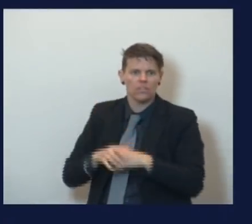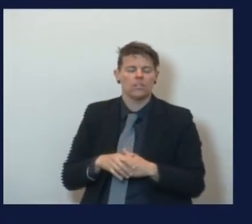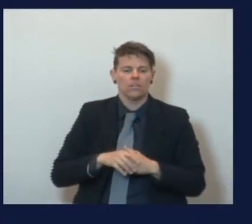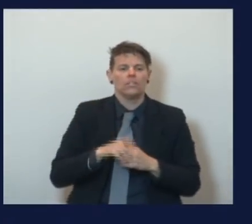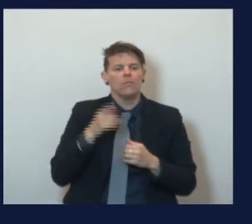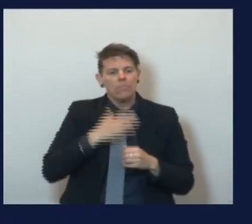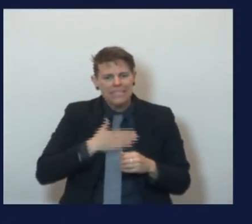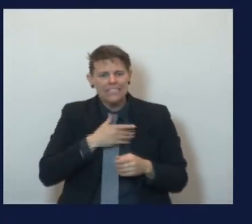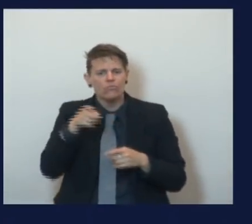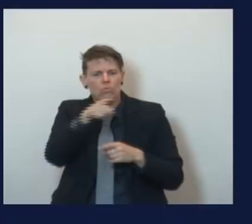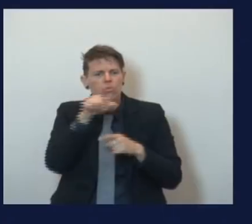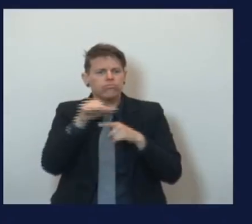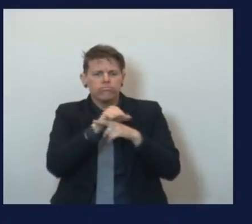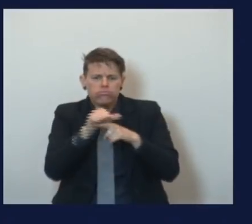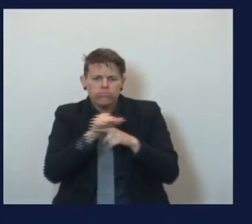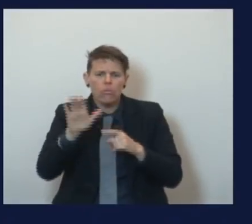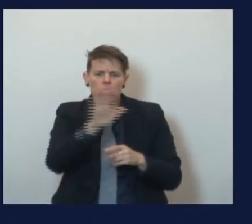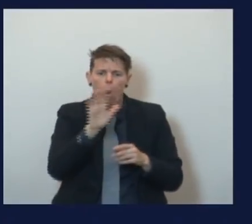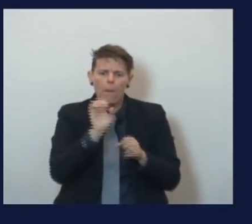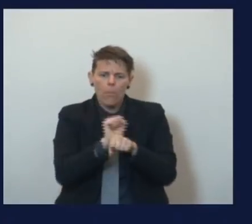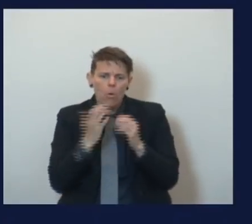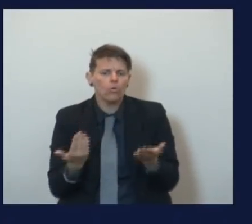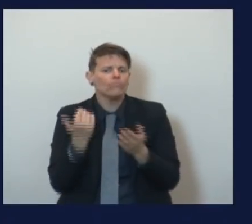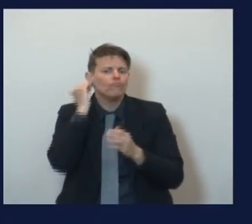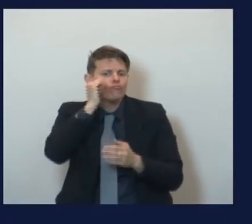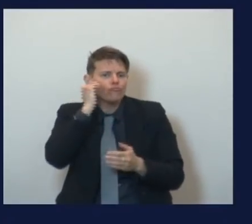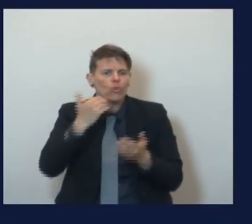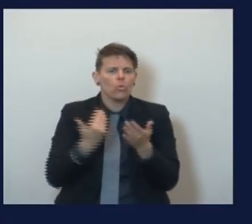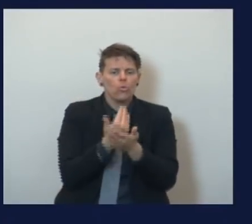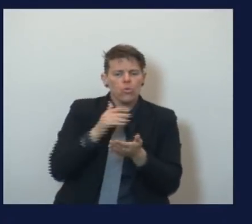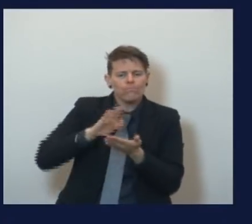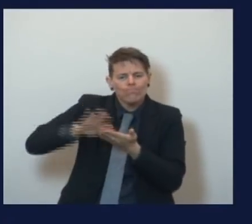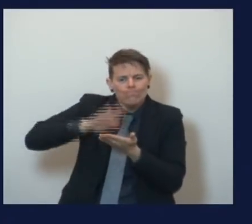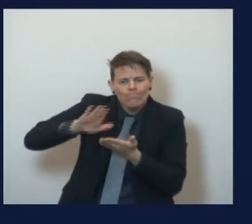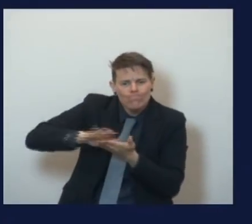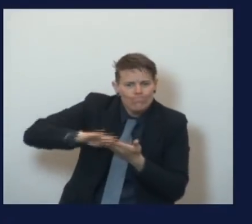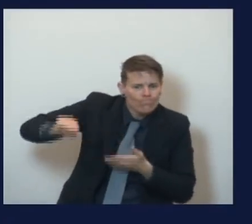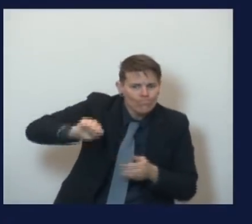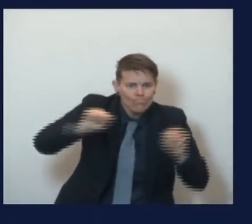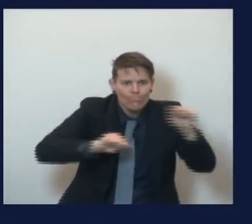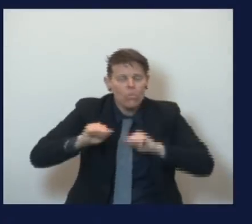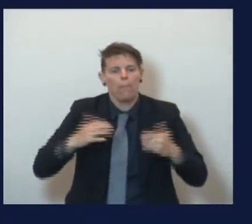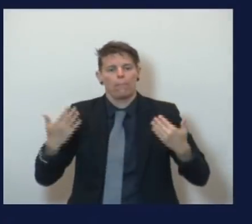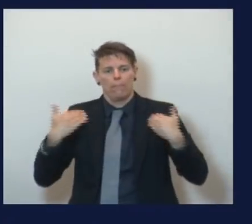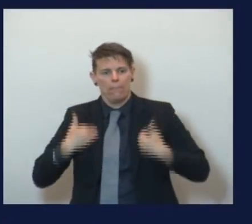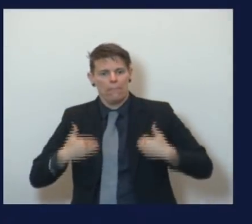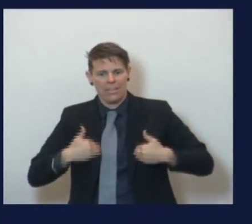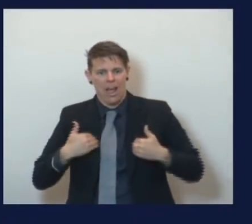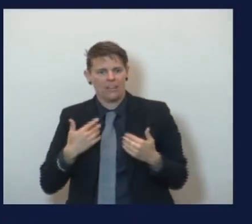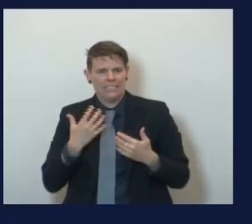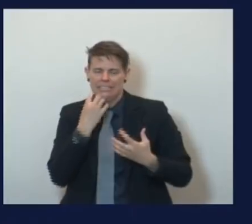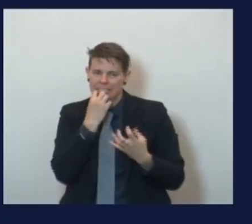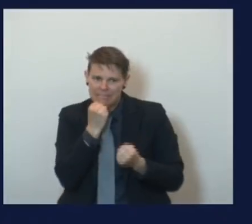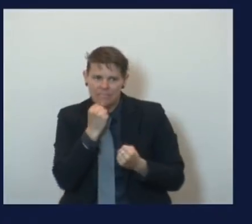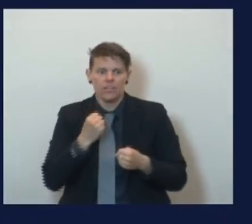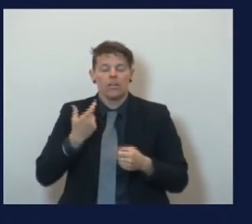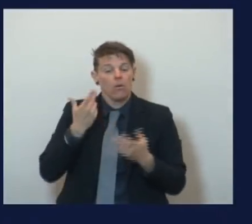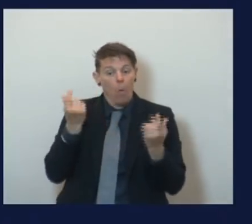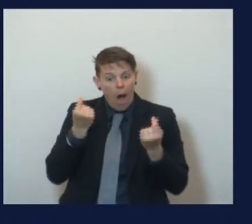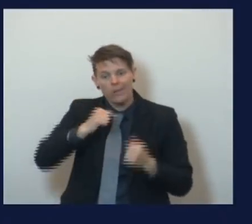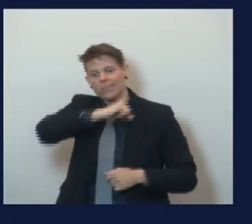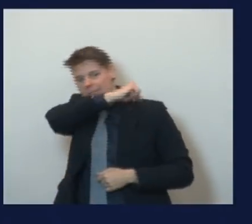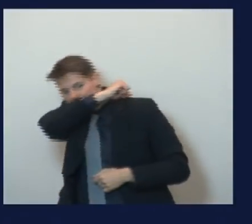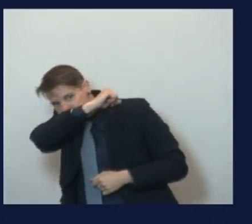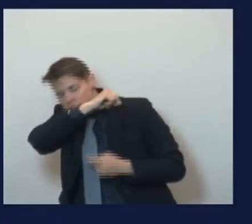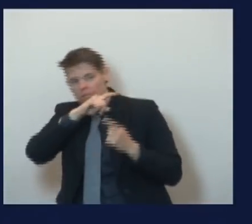disinfecting protocols, hygiene and respiratory etiquette. That means coughing in to your arm, and again,